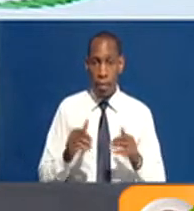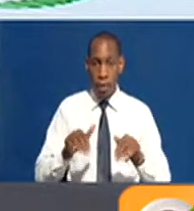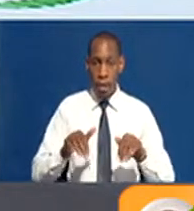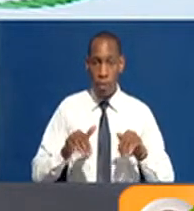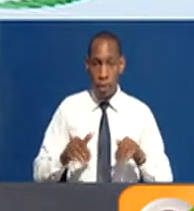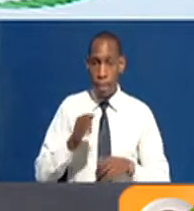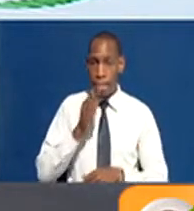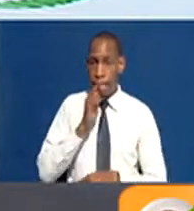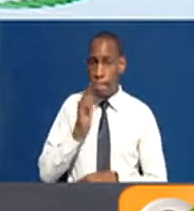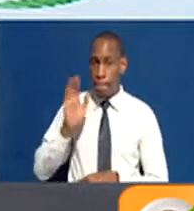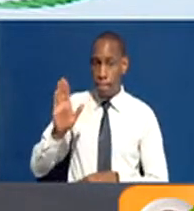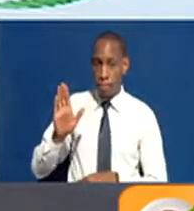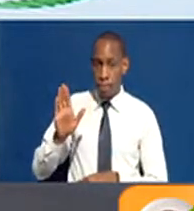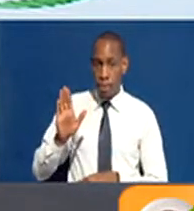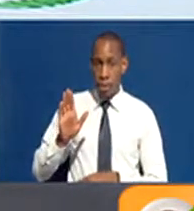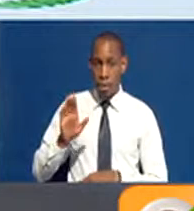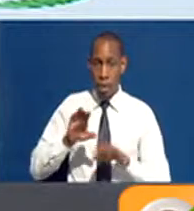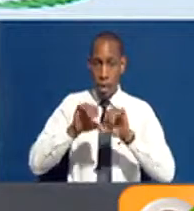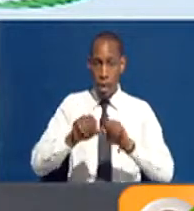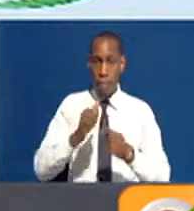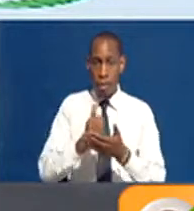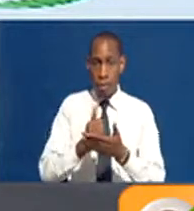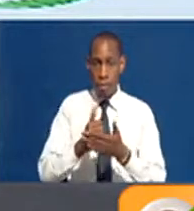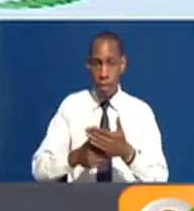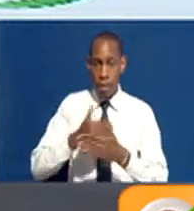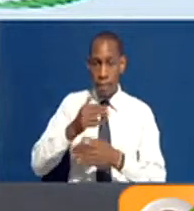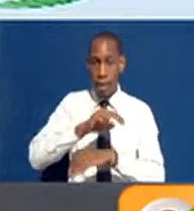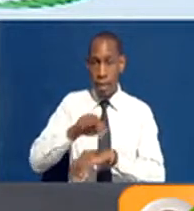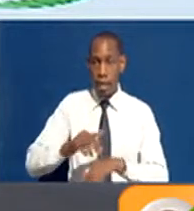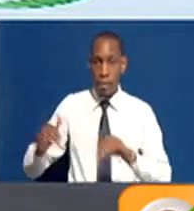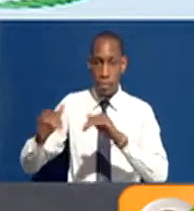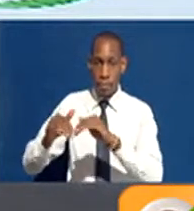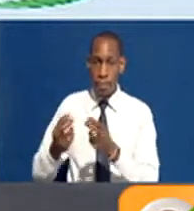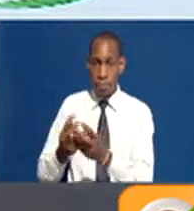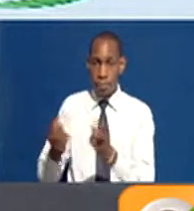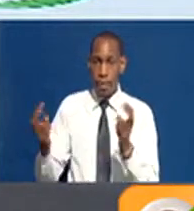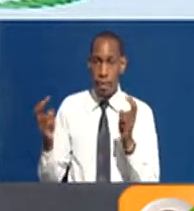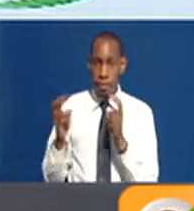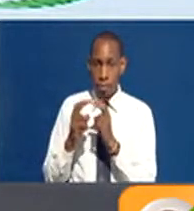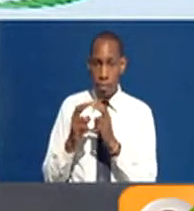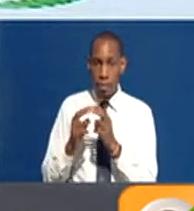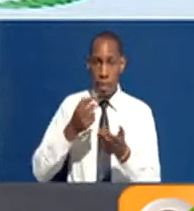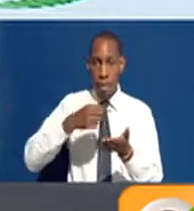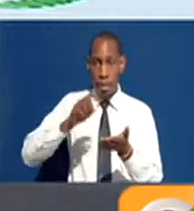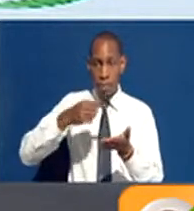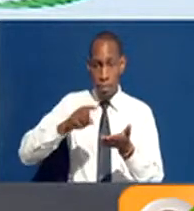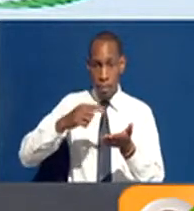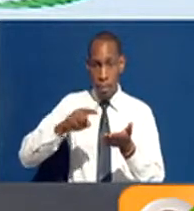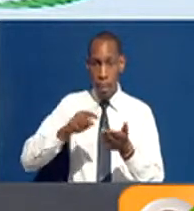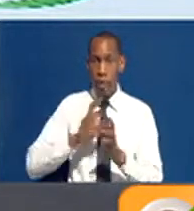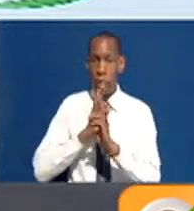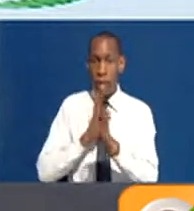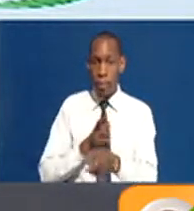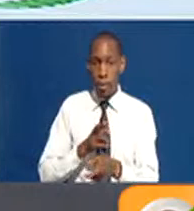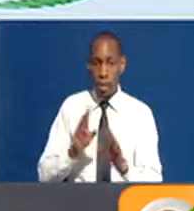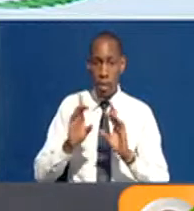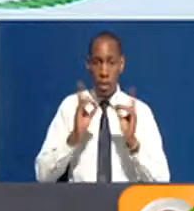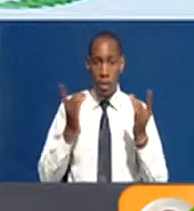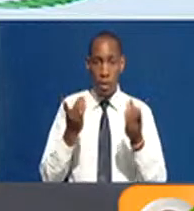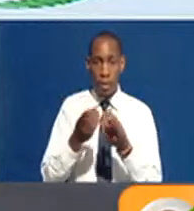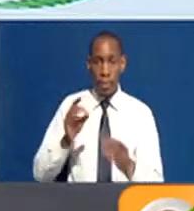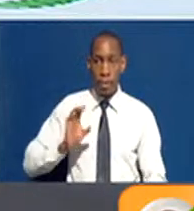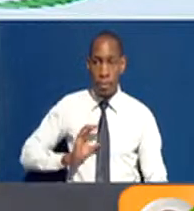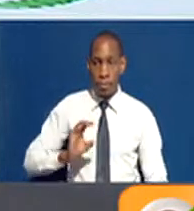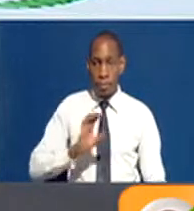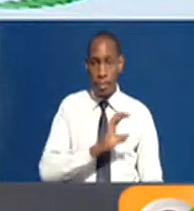their swearing into office after the National Assembly plenary gave a nod to the report of the Departmental